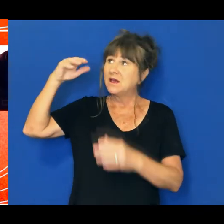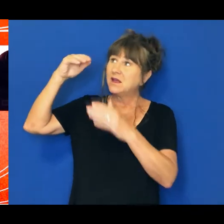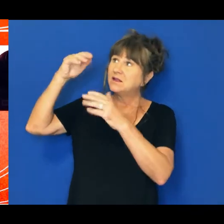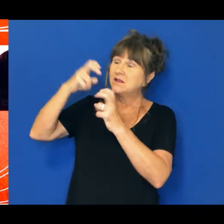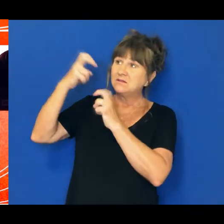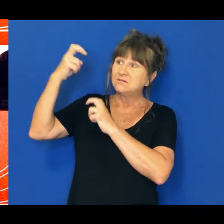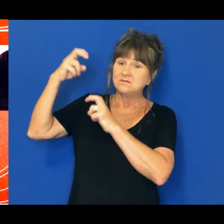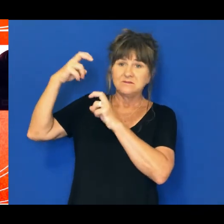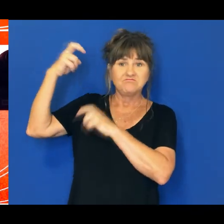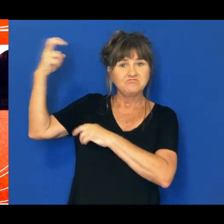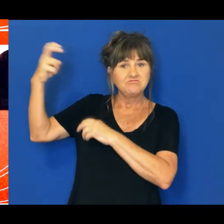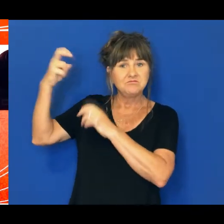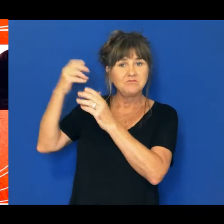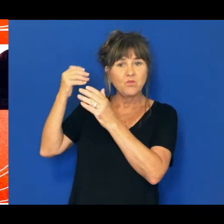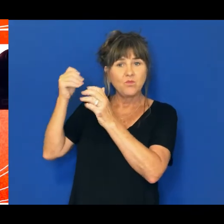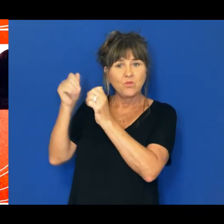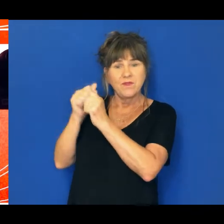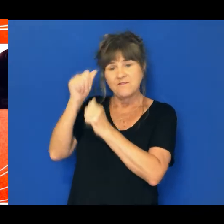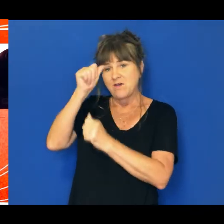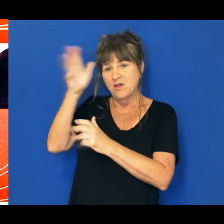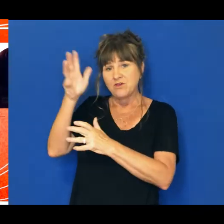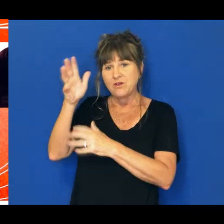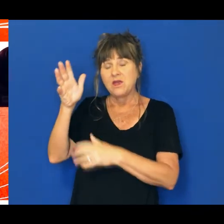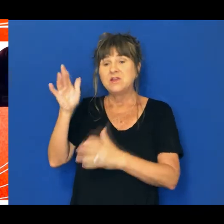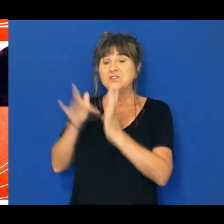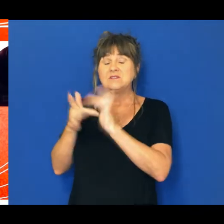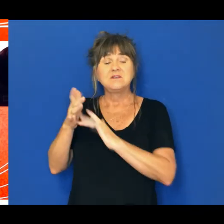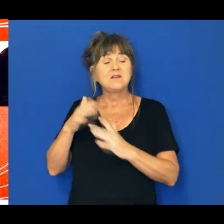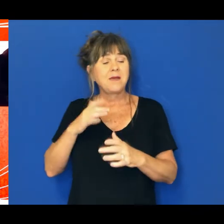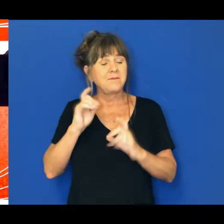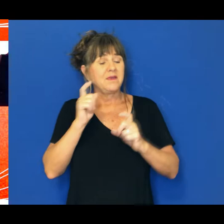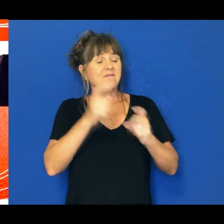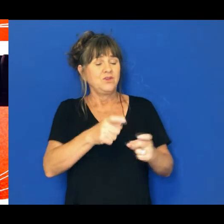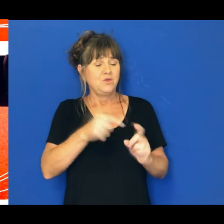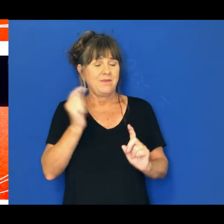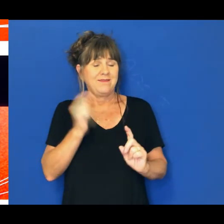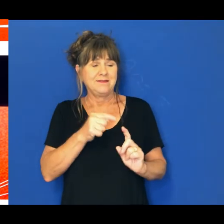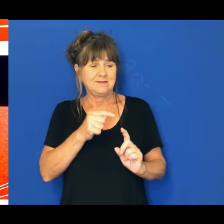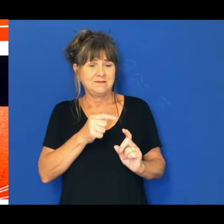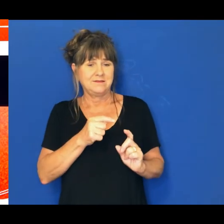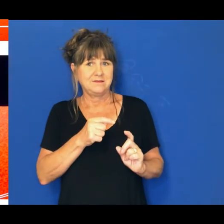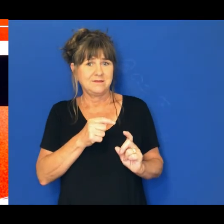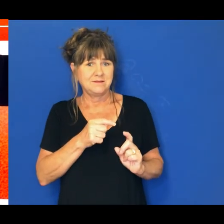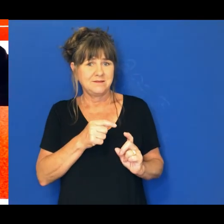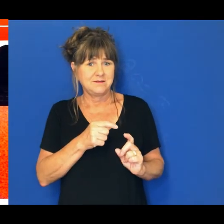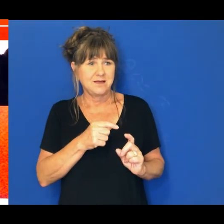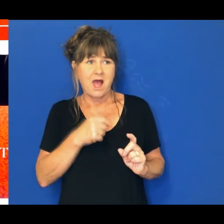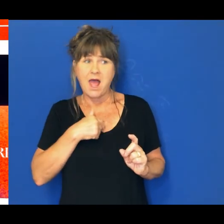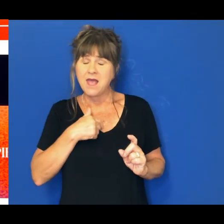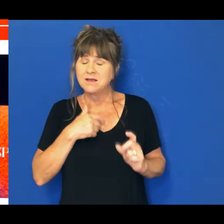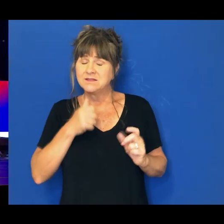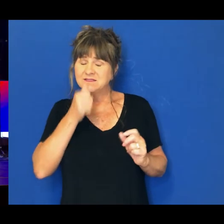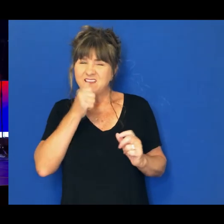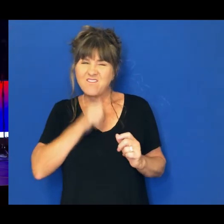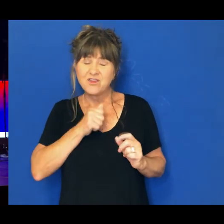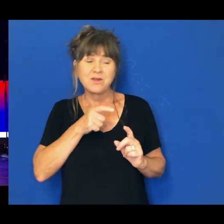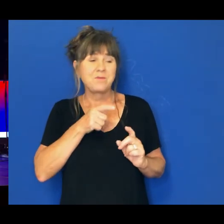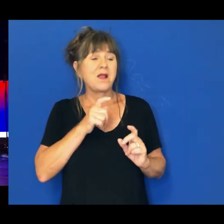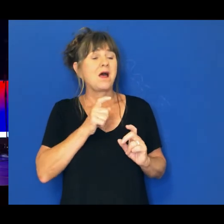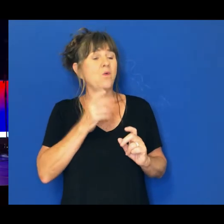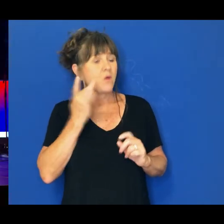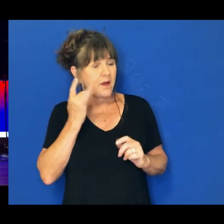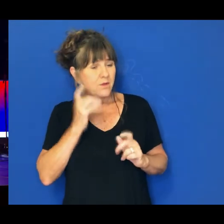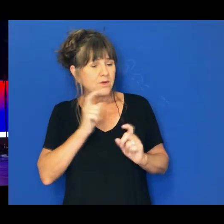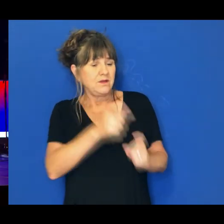gift. It cost me everything so that you can get it, but you got to get it. And for you and I, it's expensive because